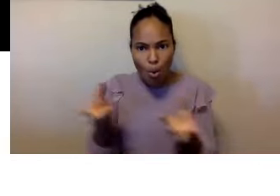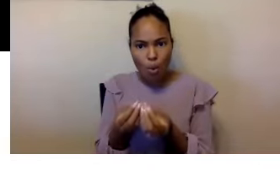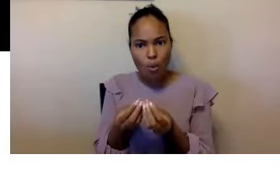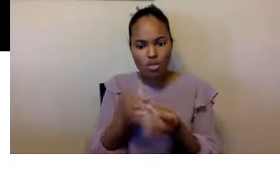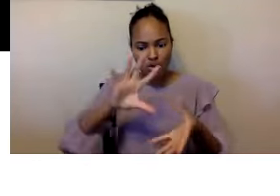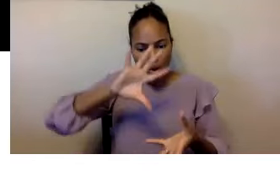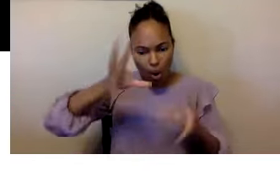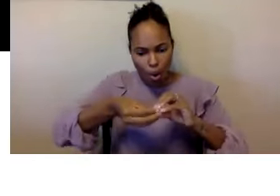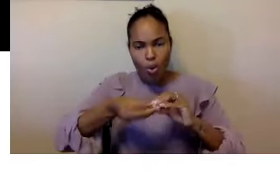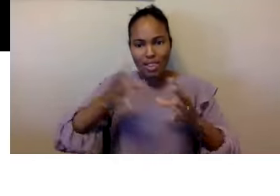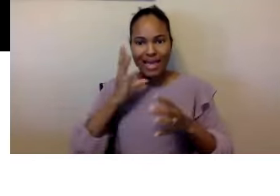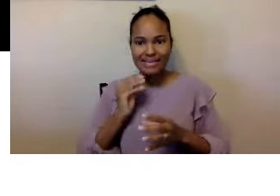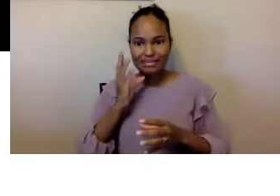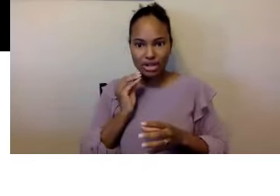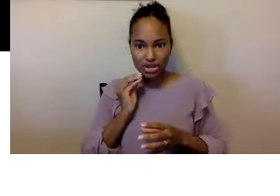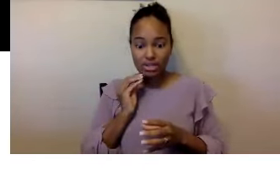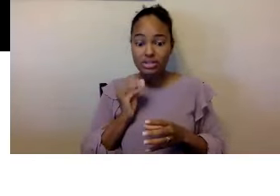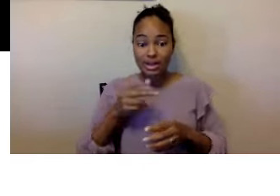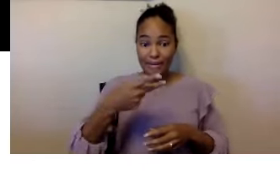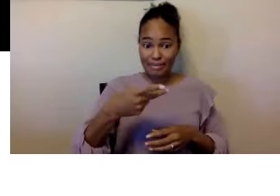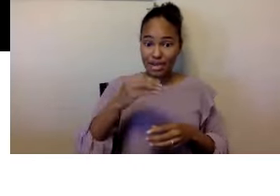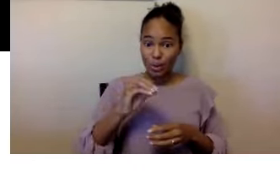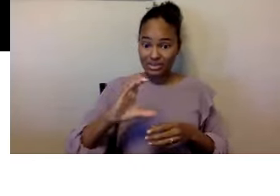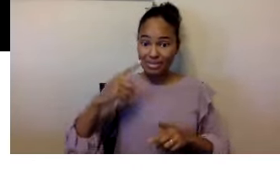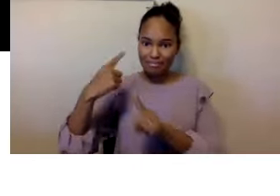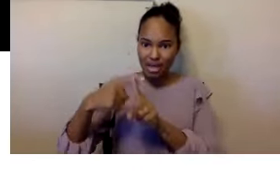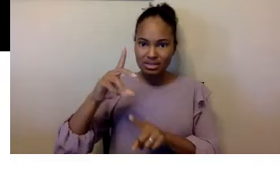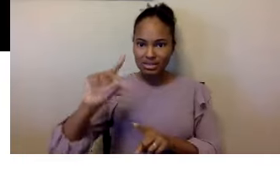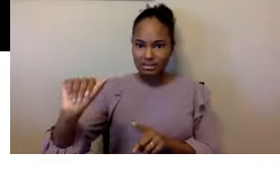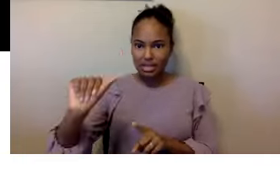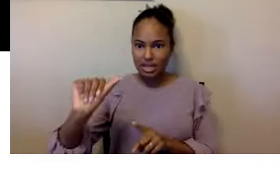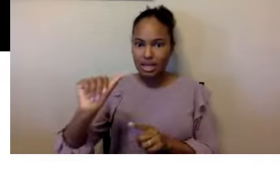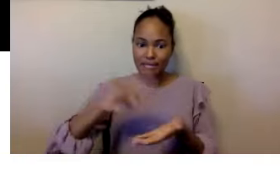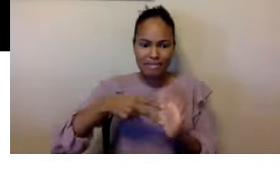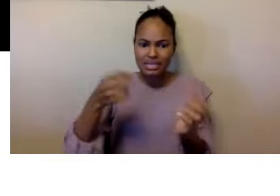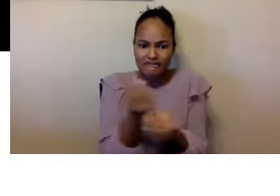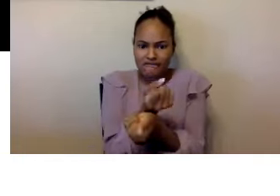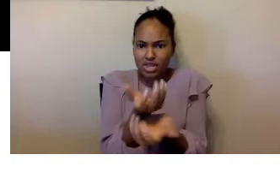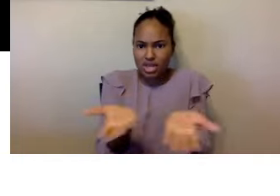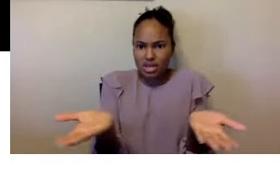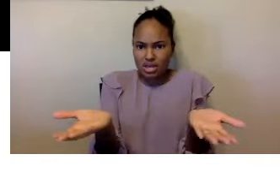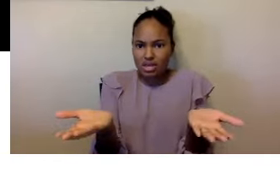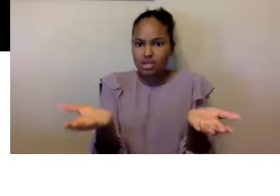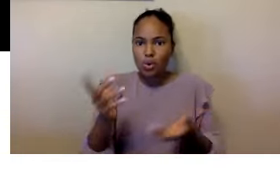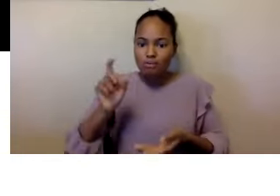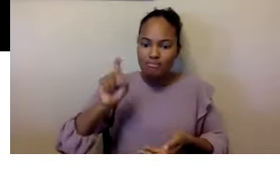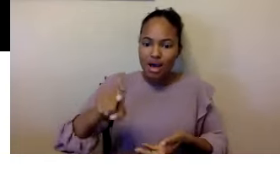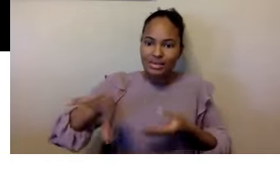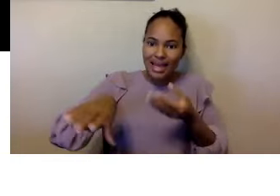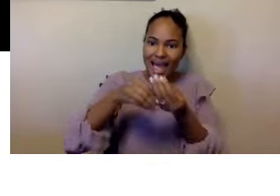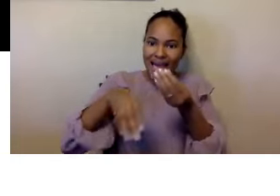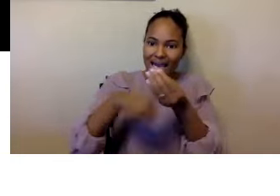of being a person of color with a disability. So part of that is to add all or many